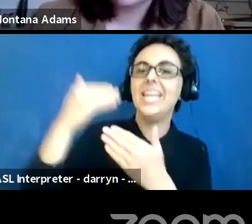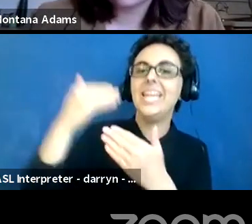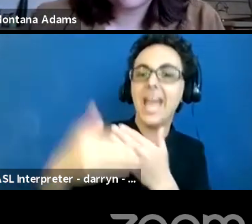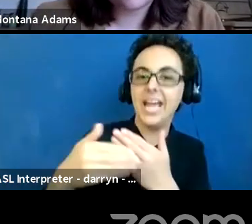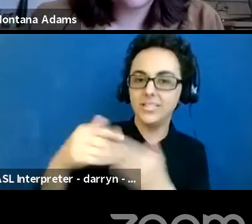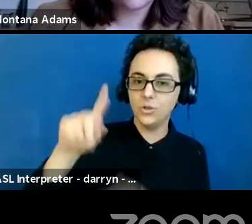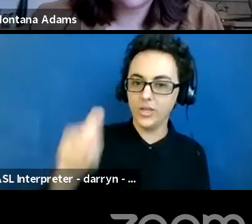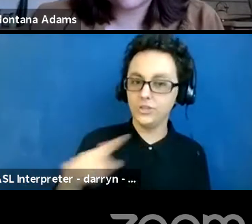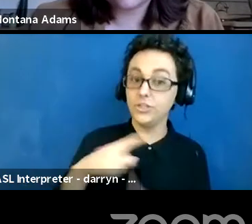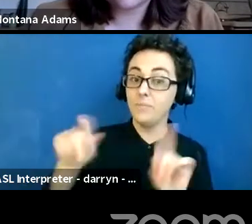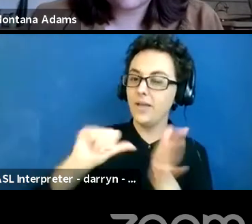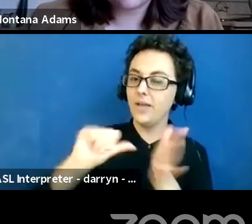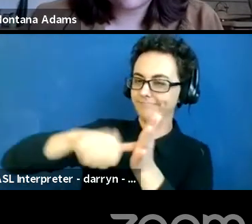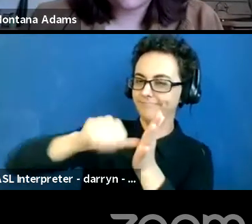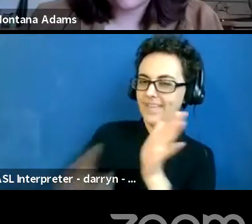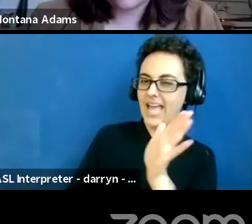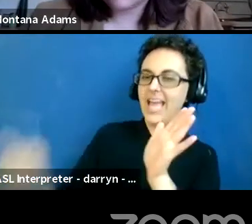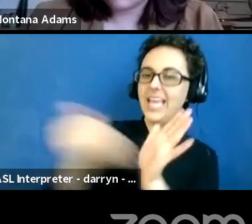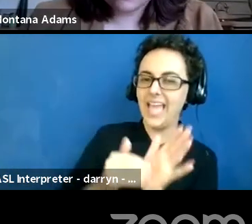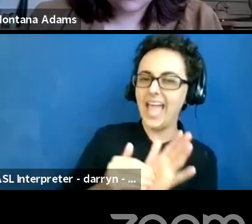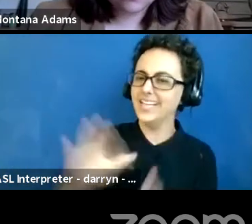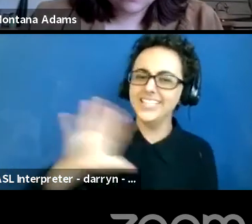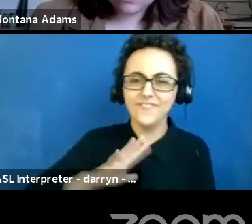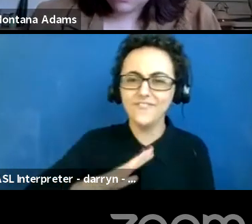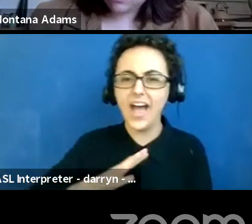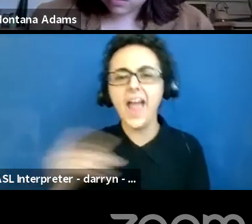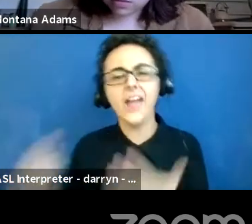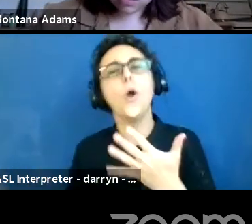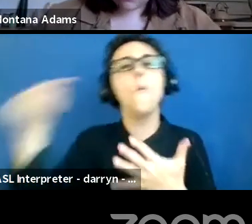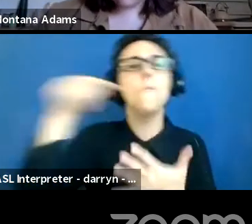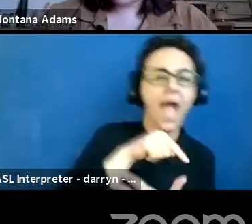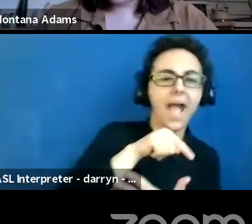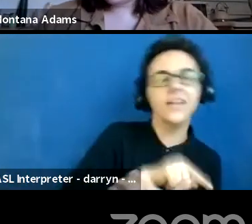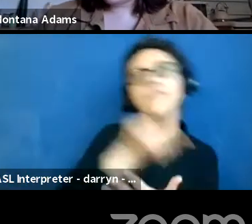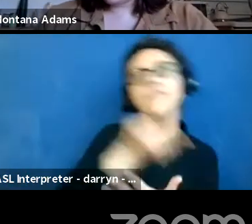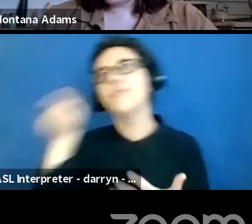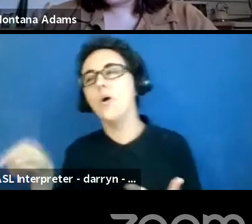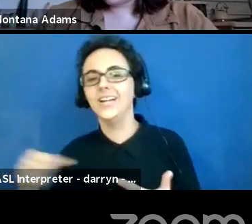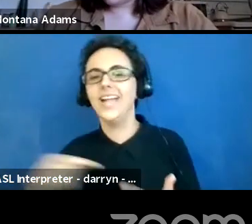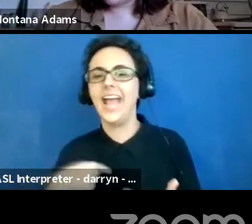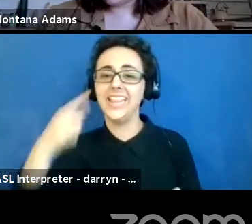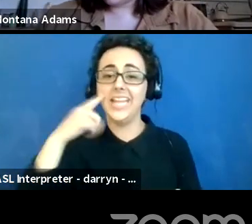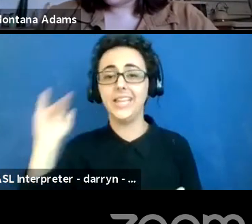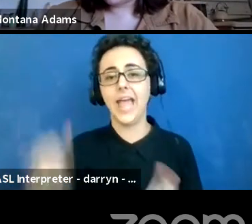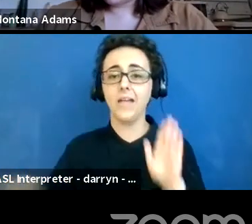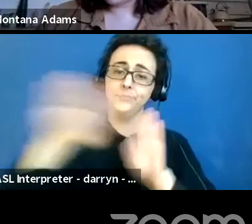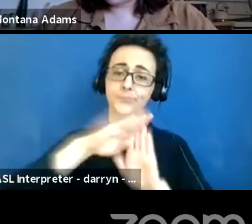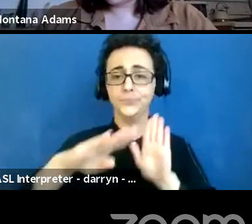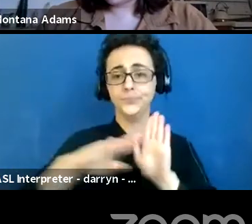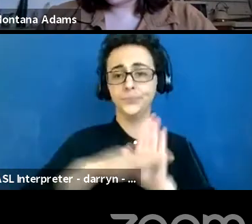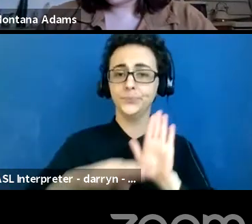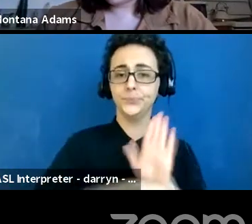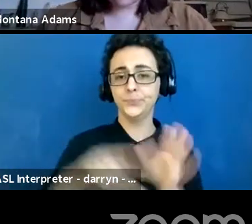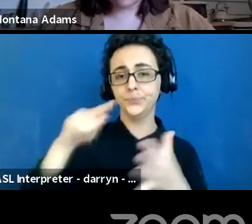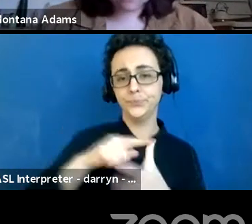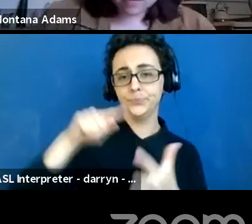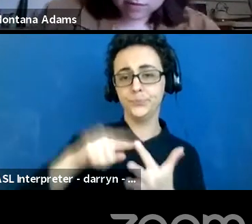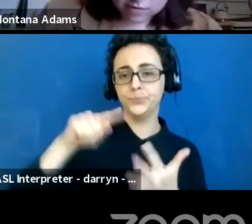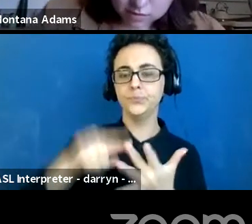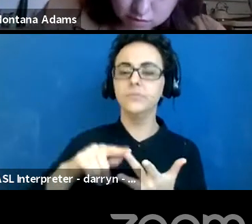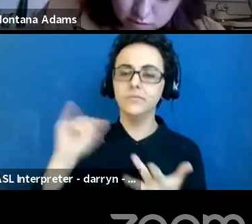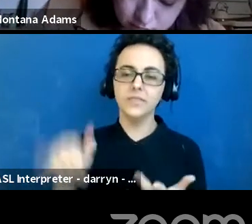back and forth. I think the whole idea of like going 1, 2, 3 and sticking to it is colonial,